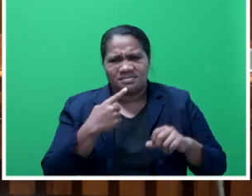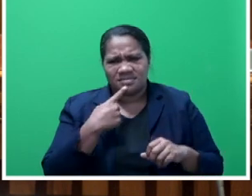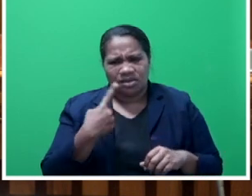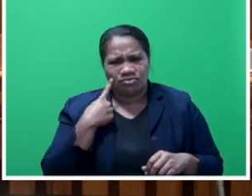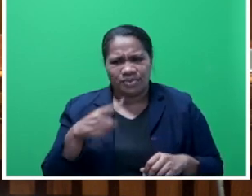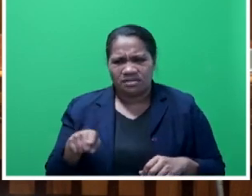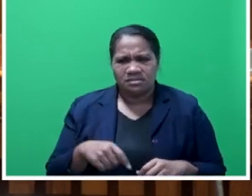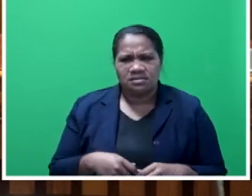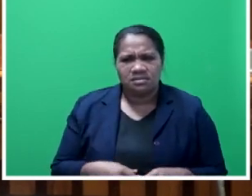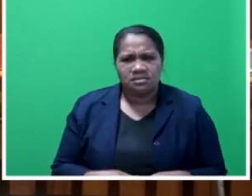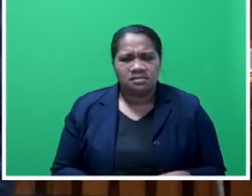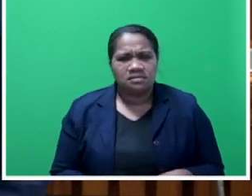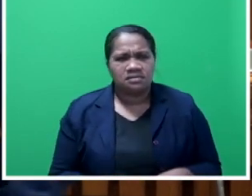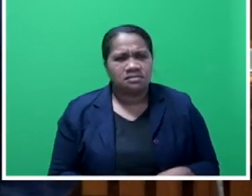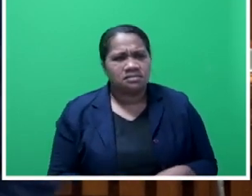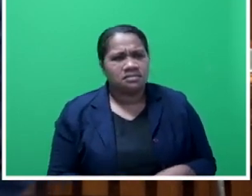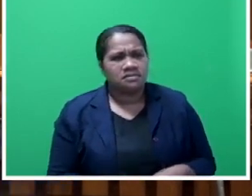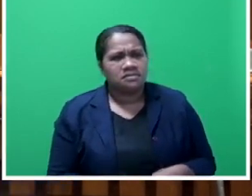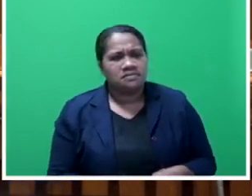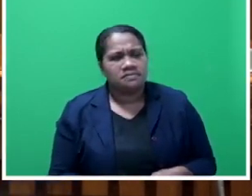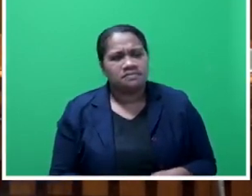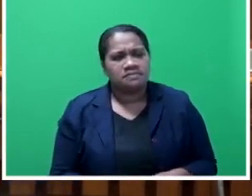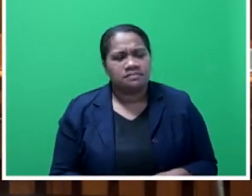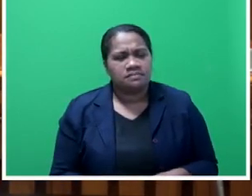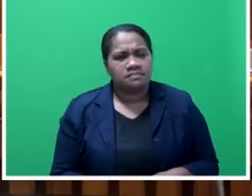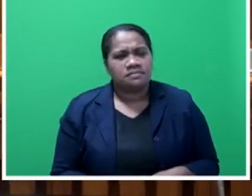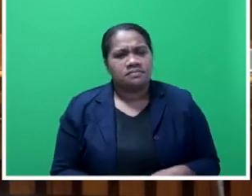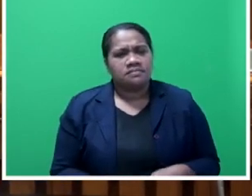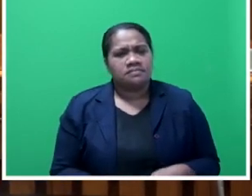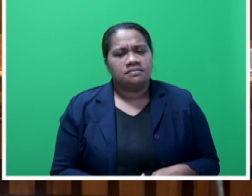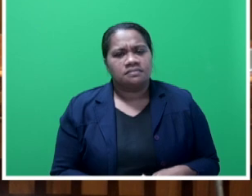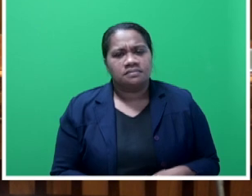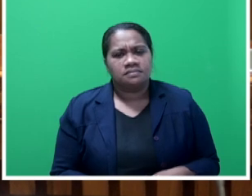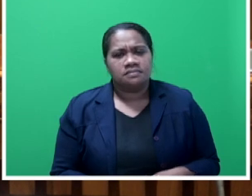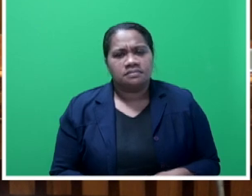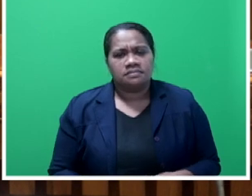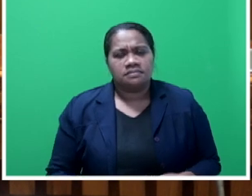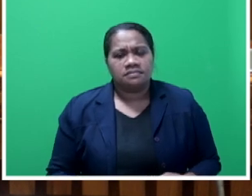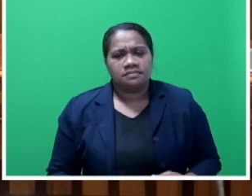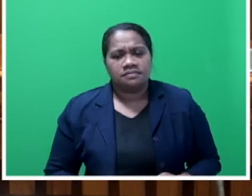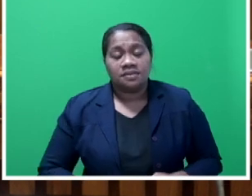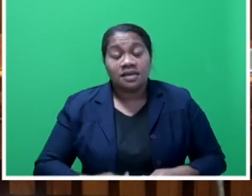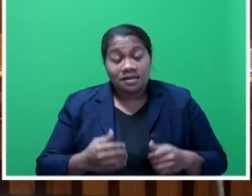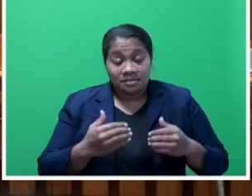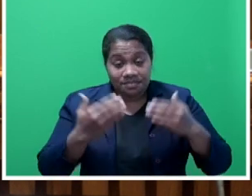had the lawyers, Mr. Speaker, point of order, Mr. Speaker. Mr. Speaker, I think I need to clarify